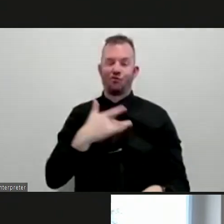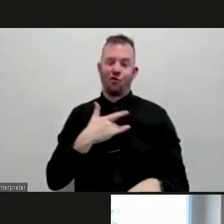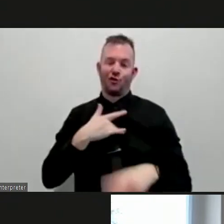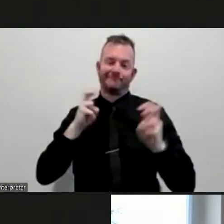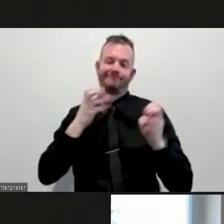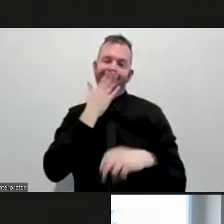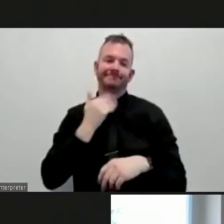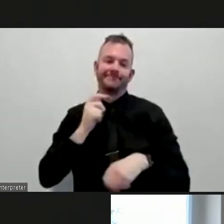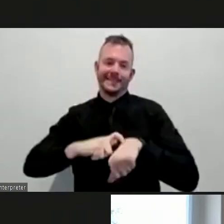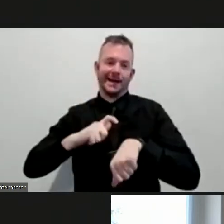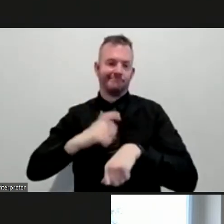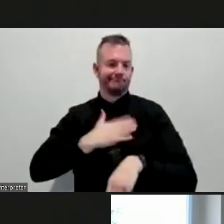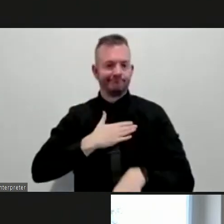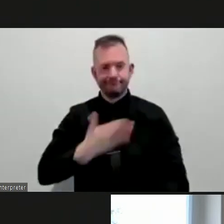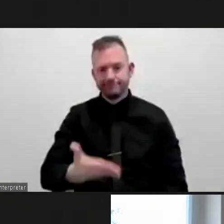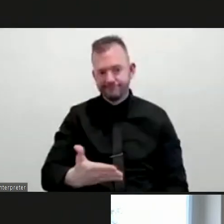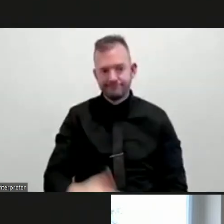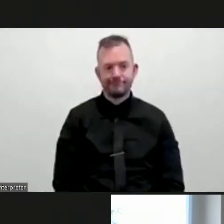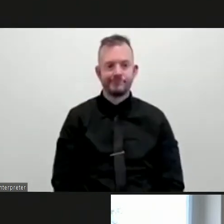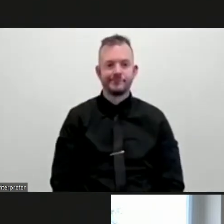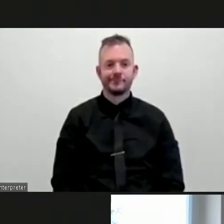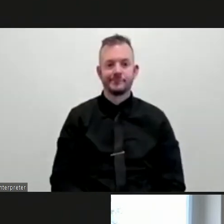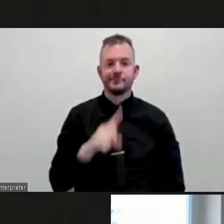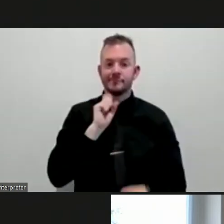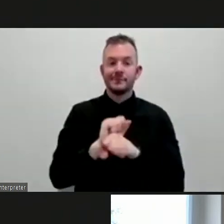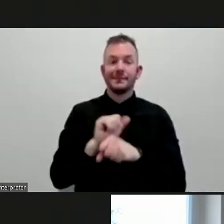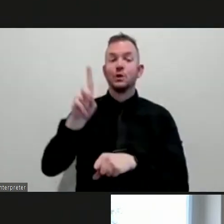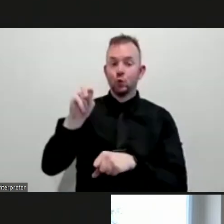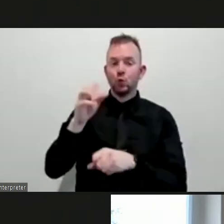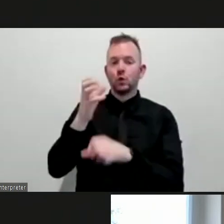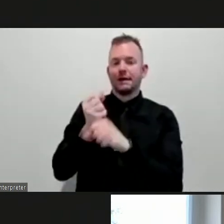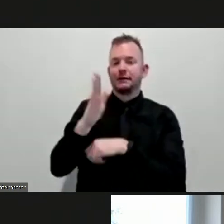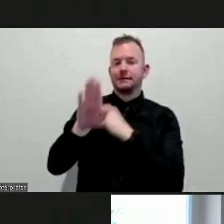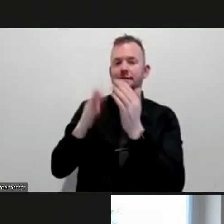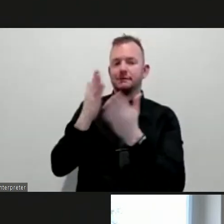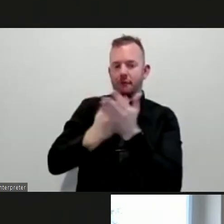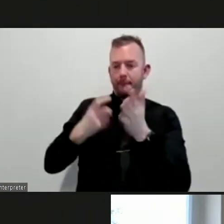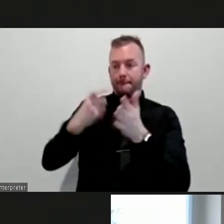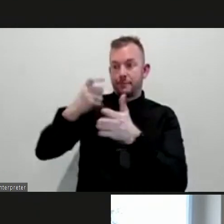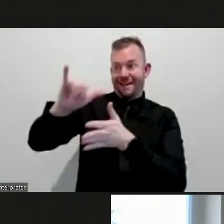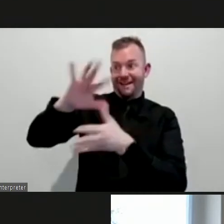get some of their costs reimbursed there. But really,